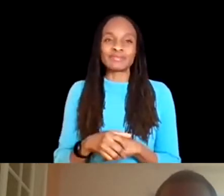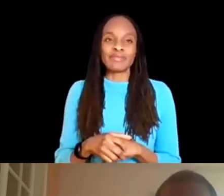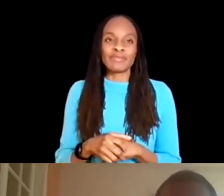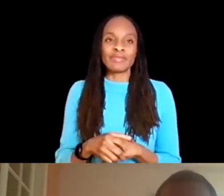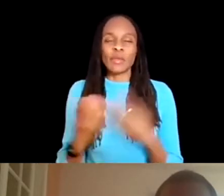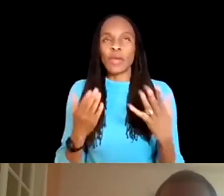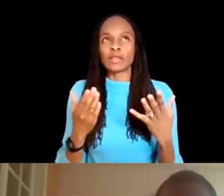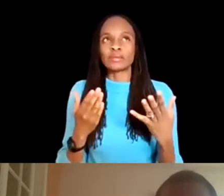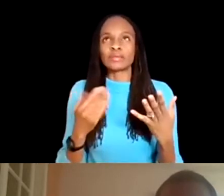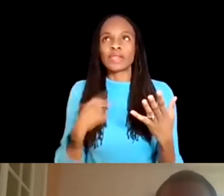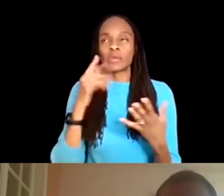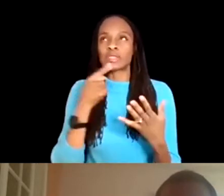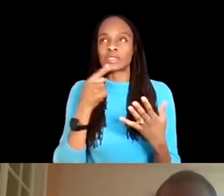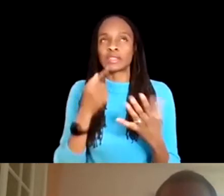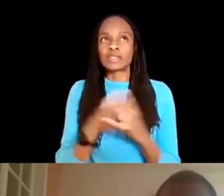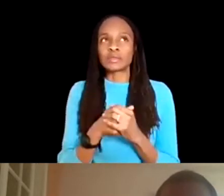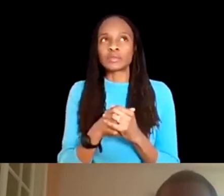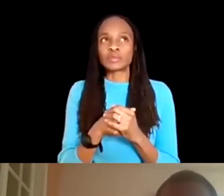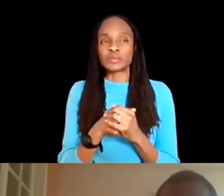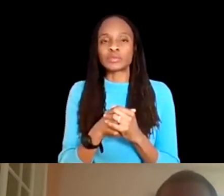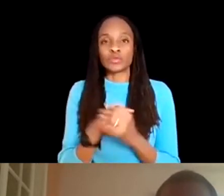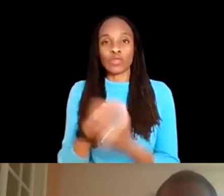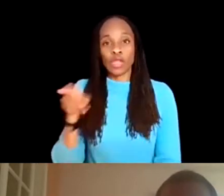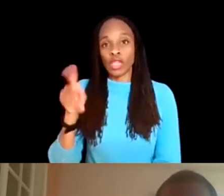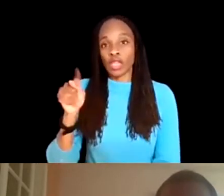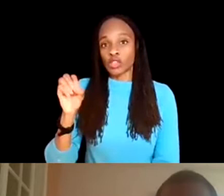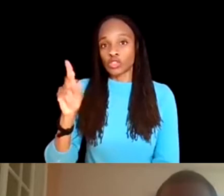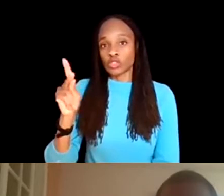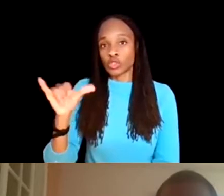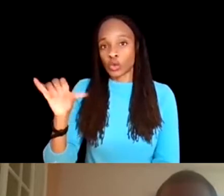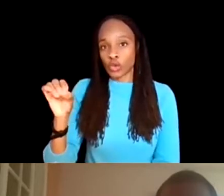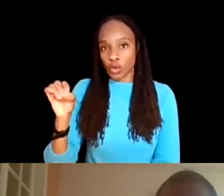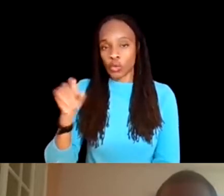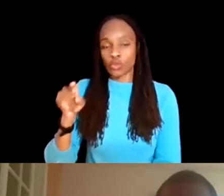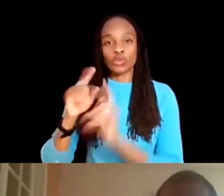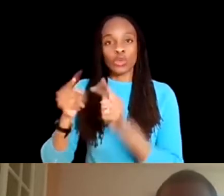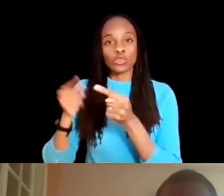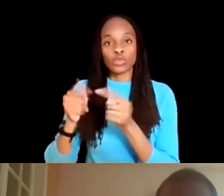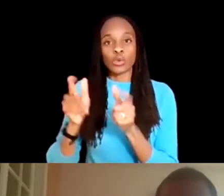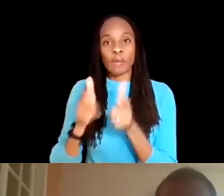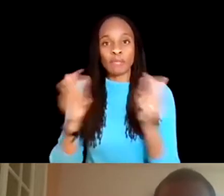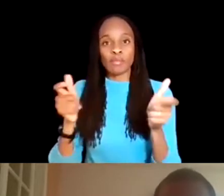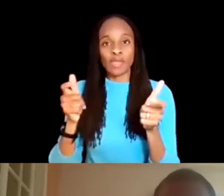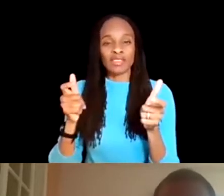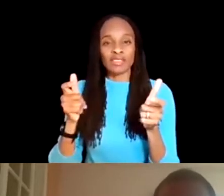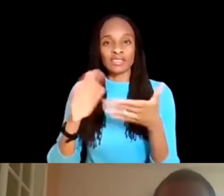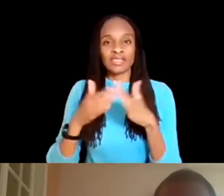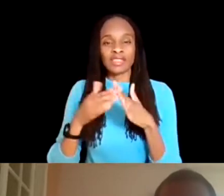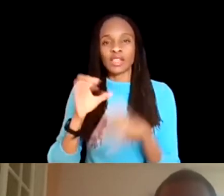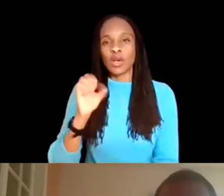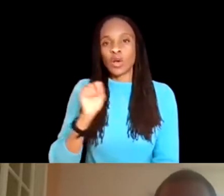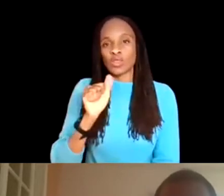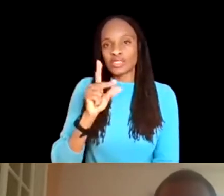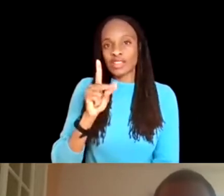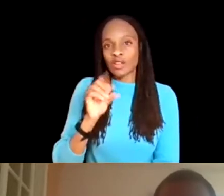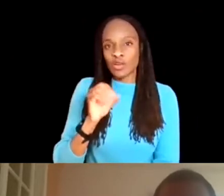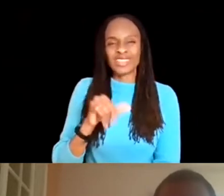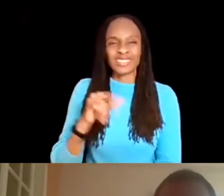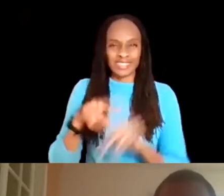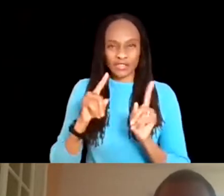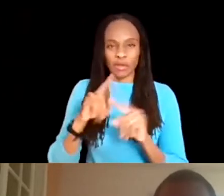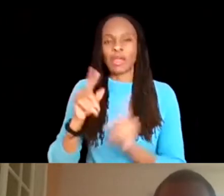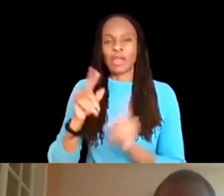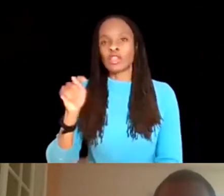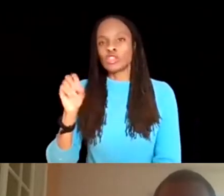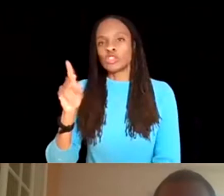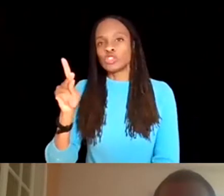let's put it this way. So in Tokyo, if you go in a big city or in Osaka a little different, but Tokyo, you don't really see